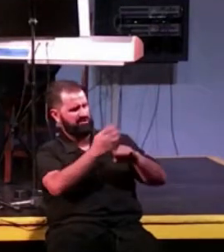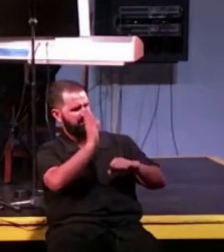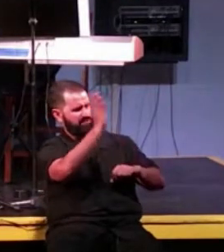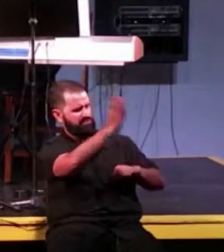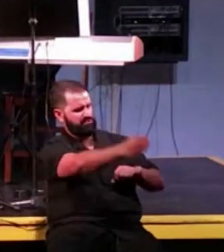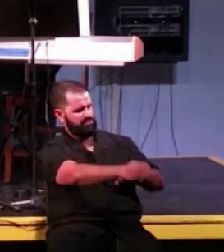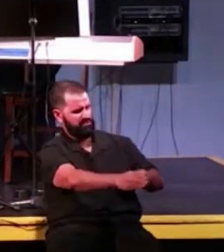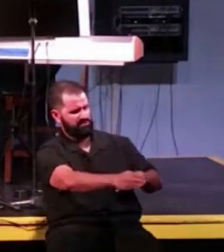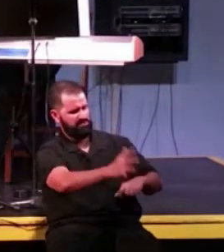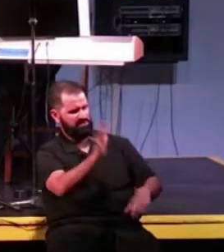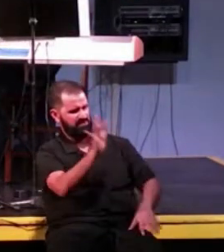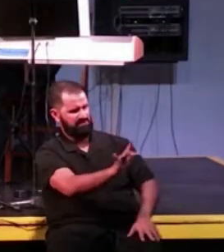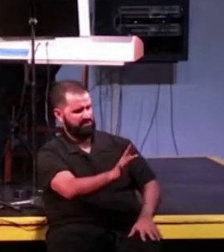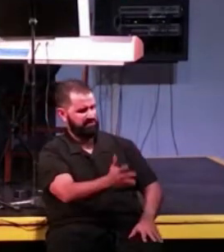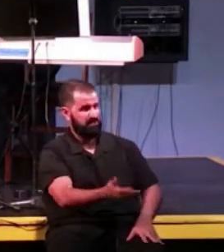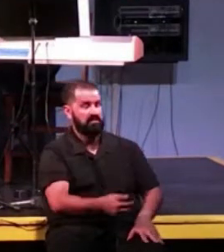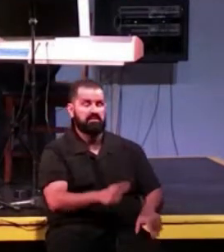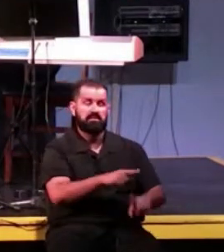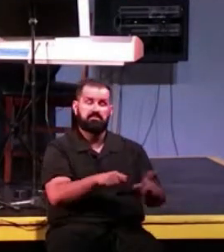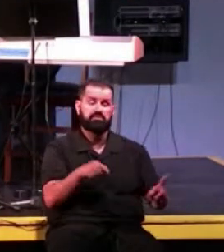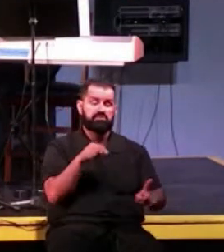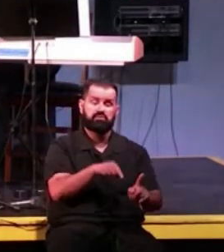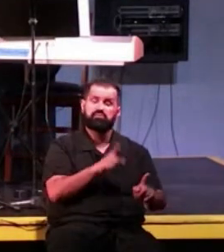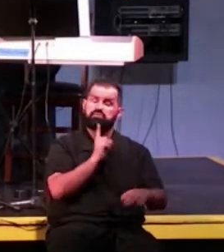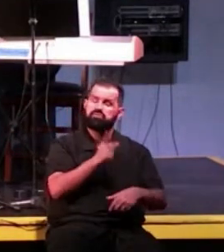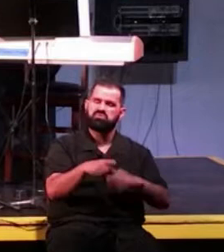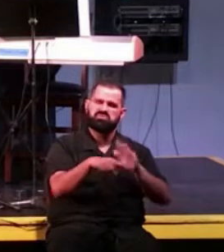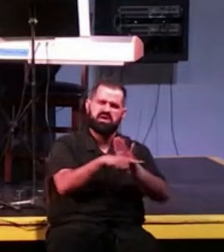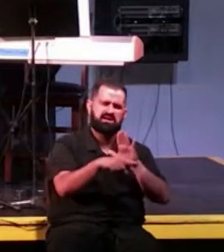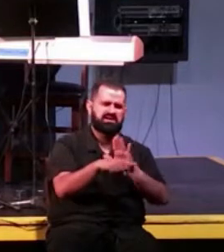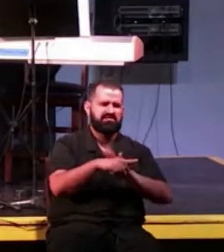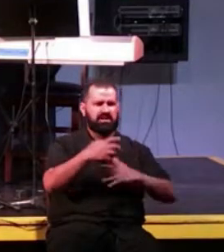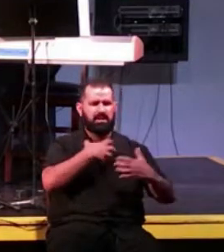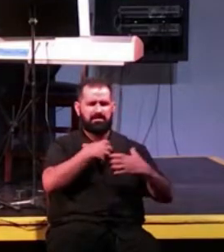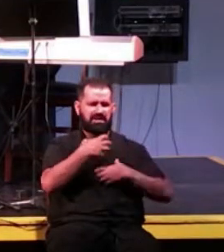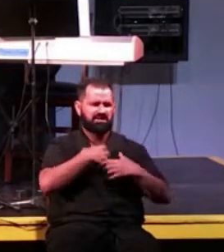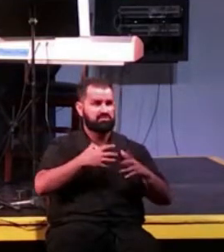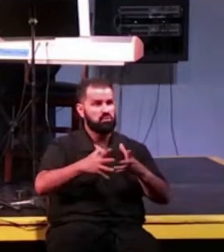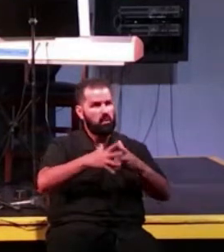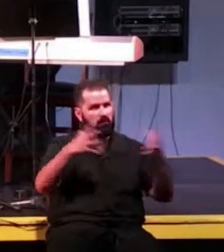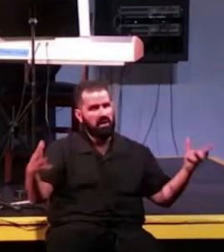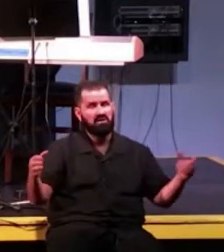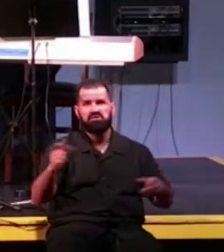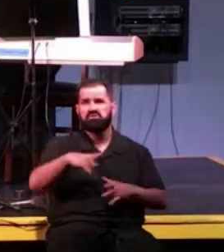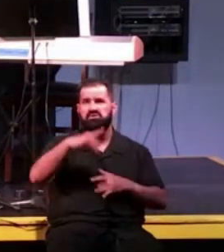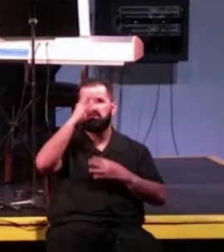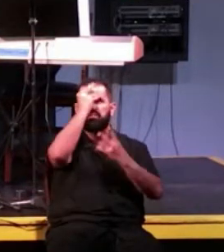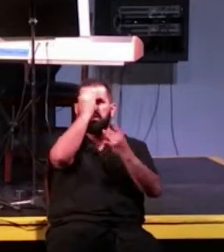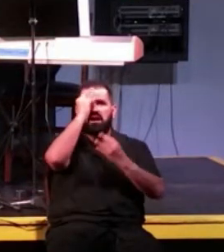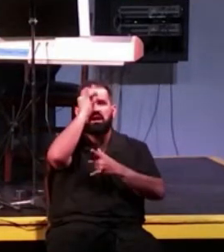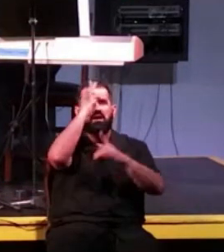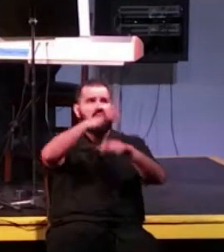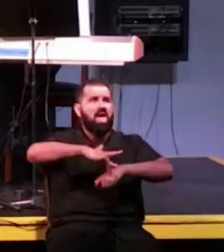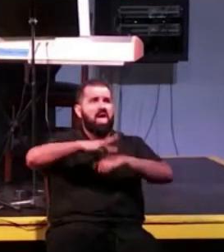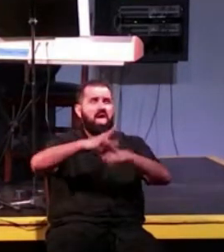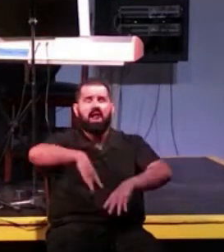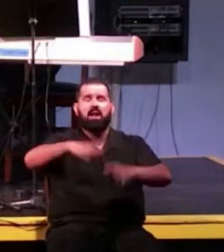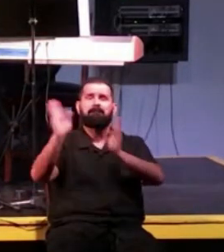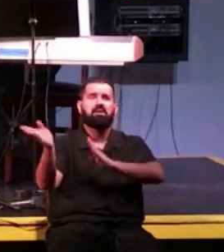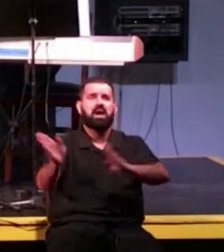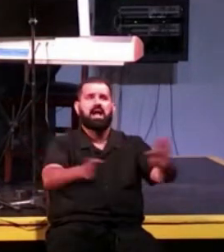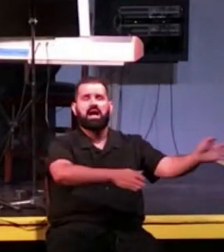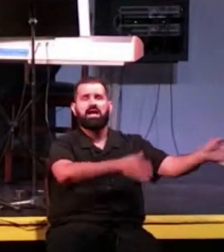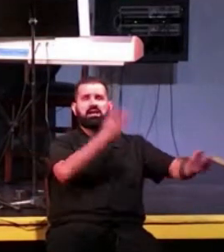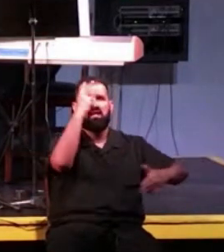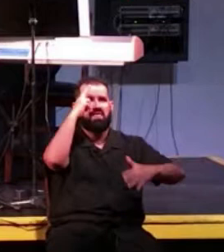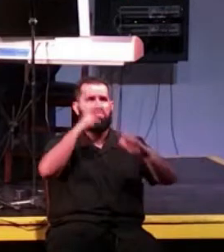But see, she was so distraught about the downs of life that she started overthinking and planning and exaggerating. Can I